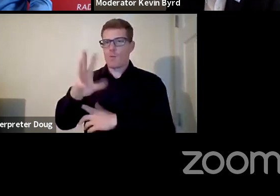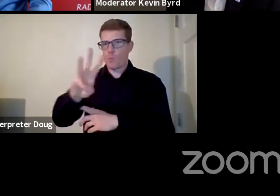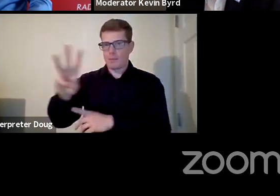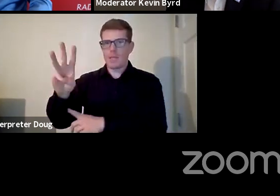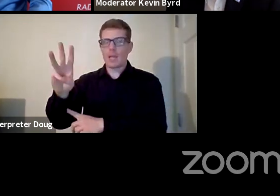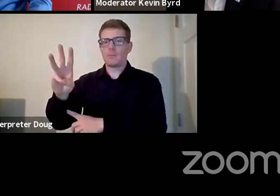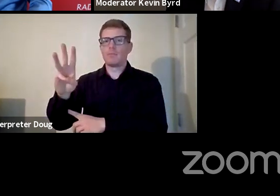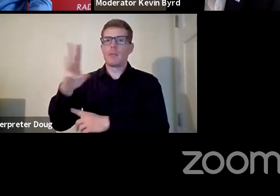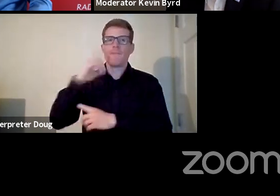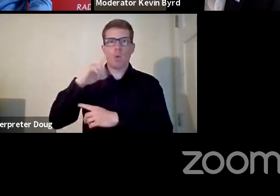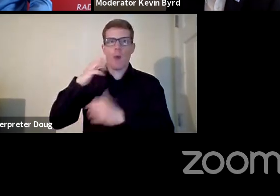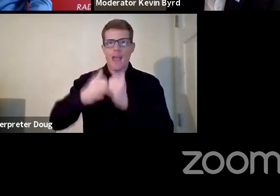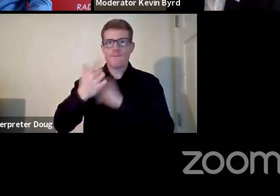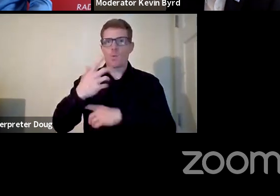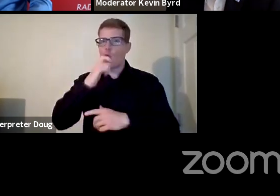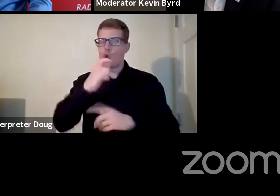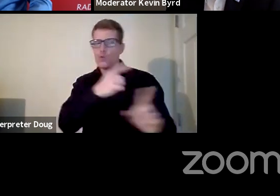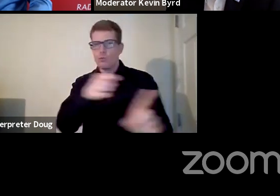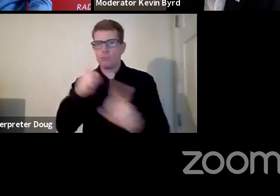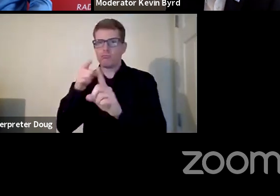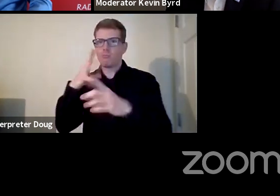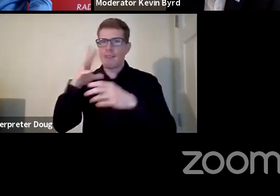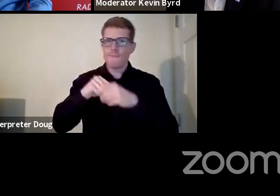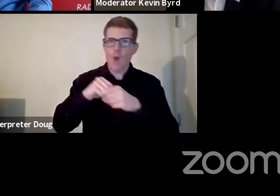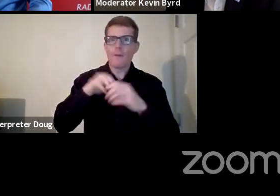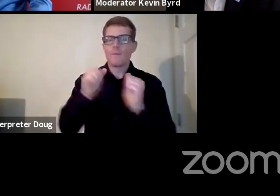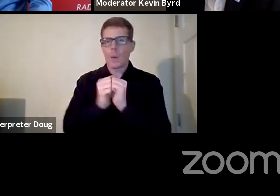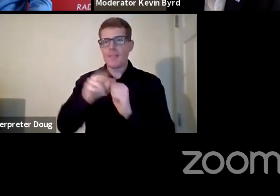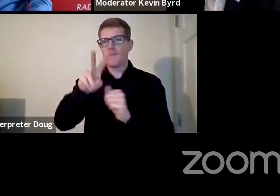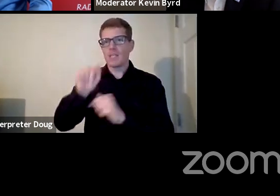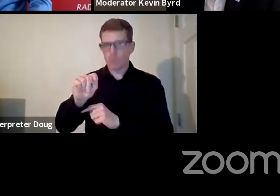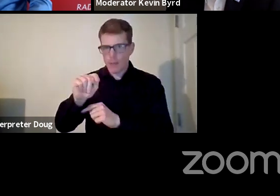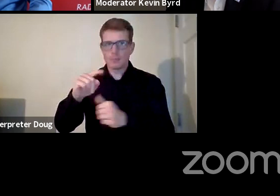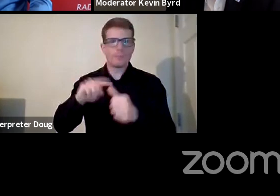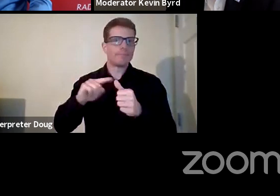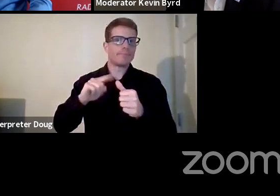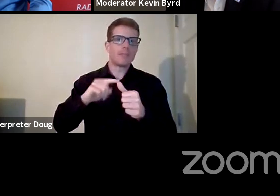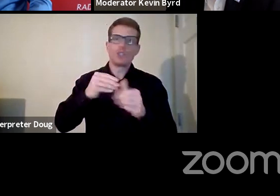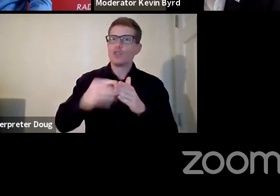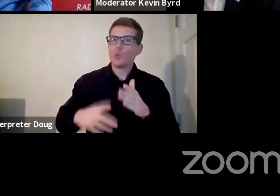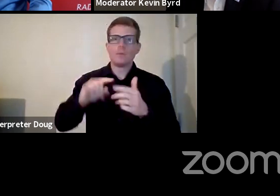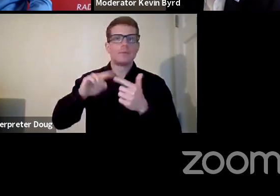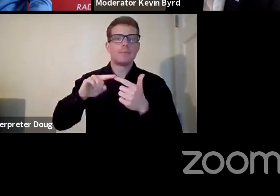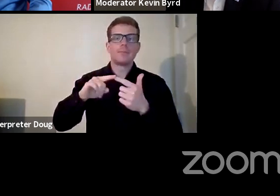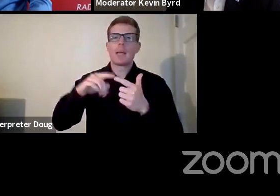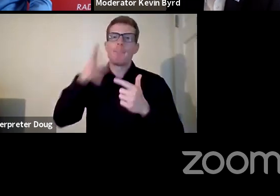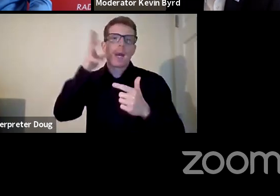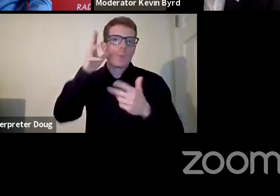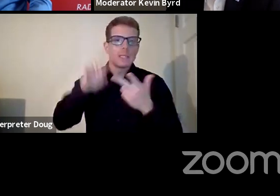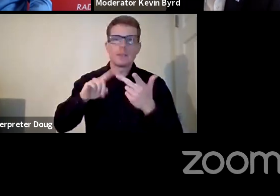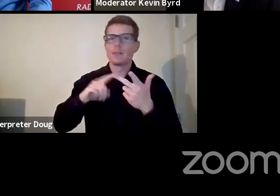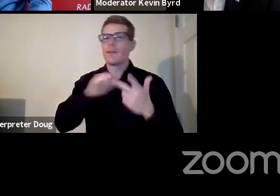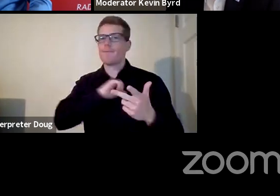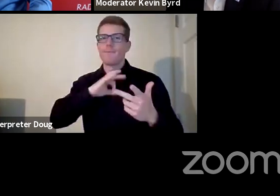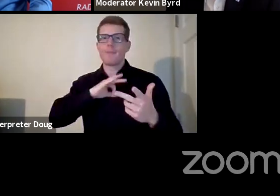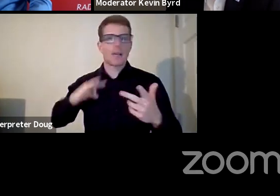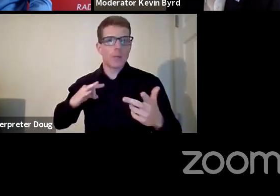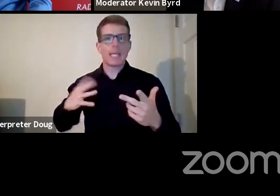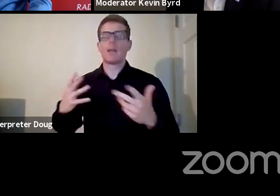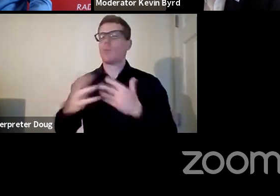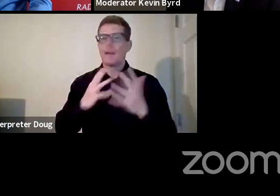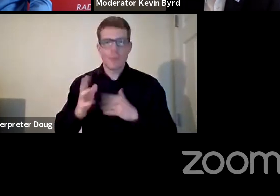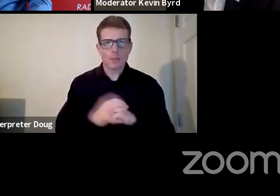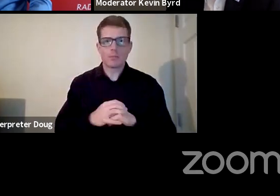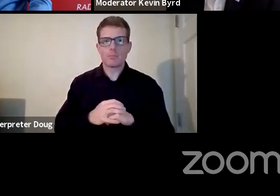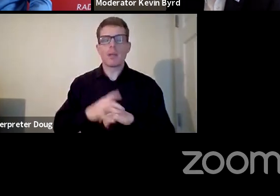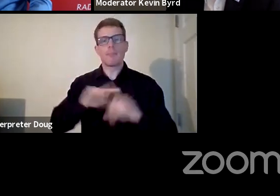parents, faculty, staff, alumni, because that's where the latest information will be. But we're gonna use every means we can to get